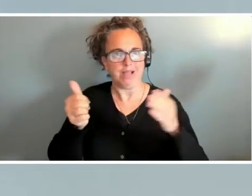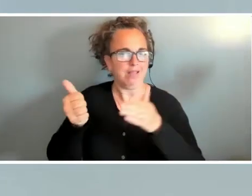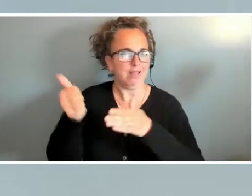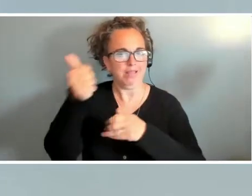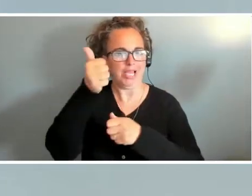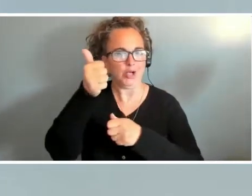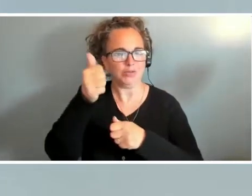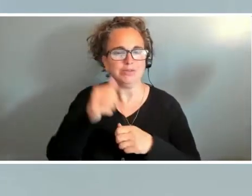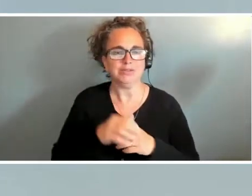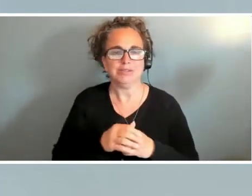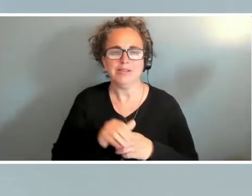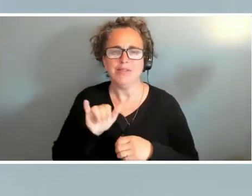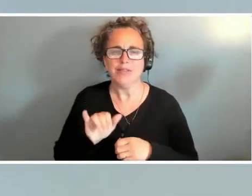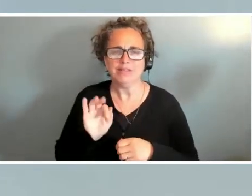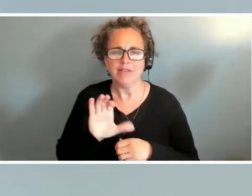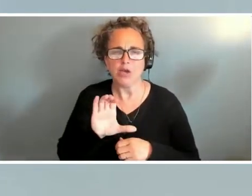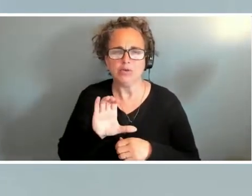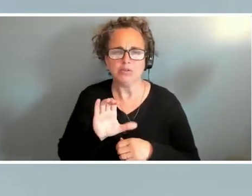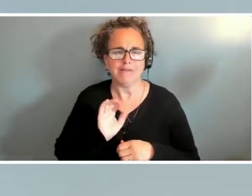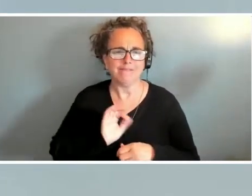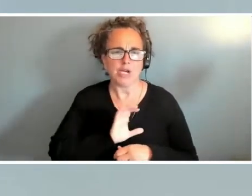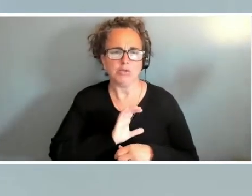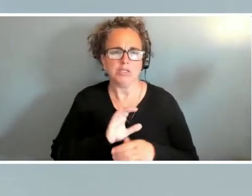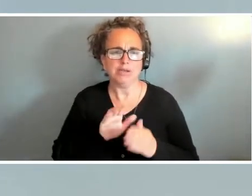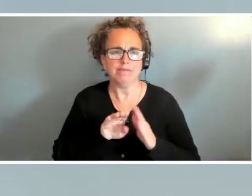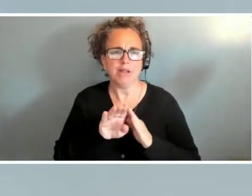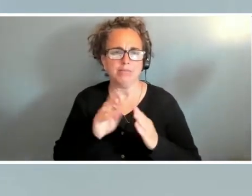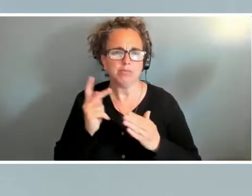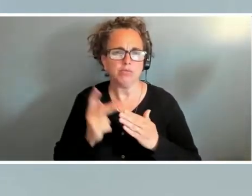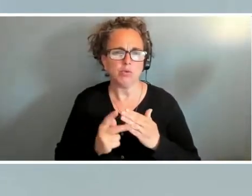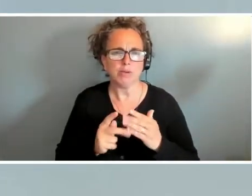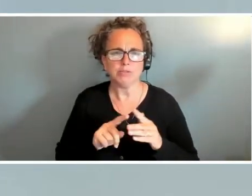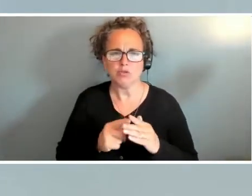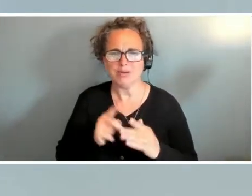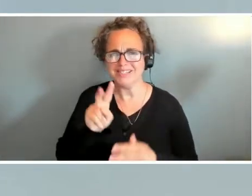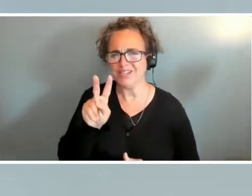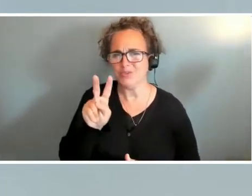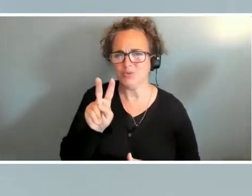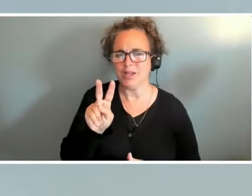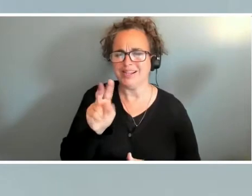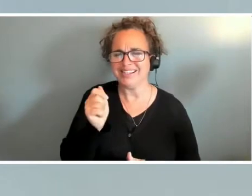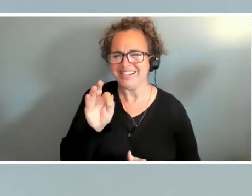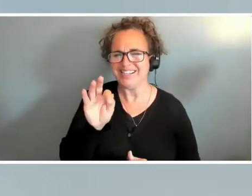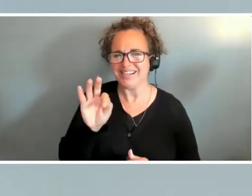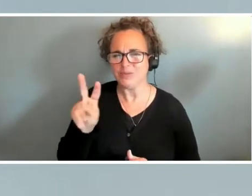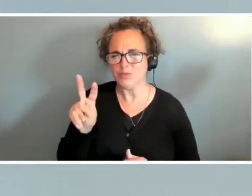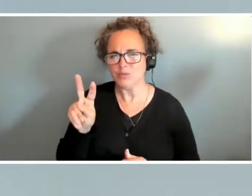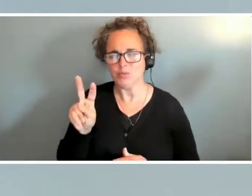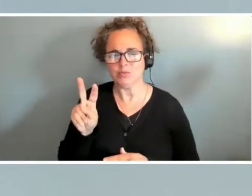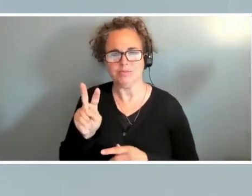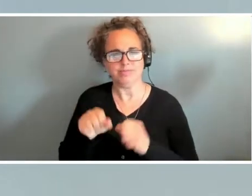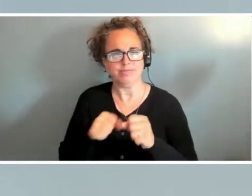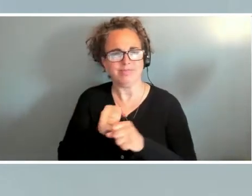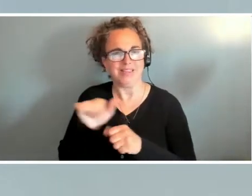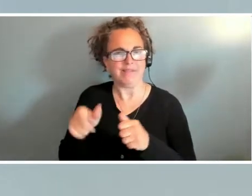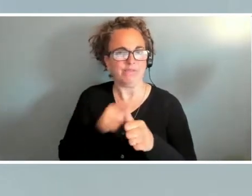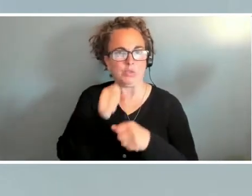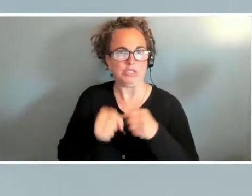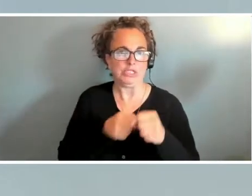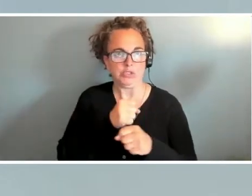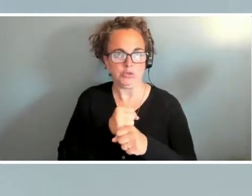started actually in 1992, and the roots of it were right from the very first year I got to Morehouse.